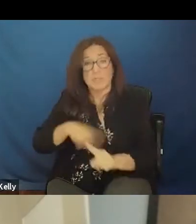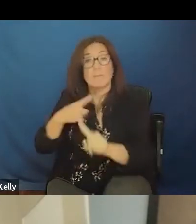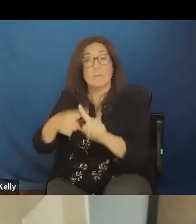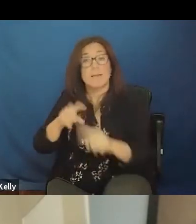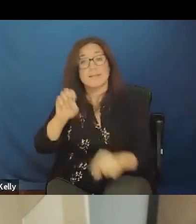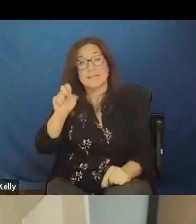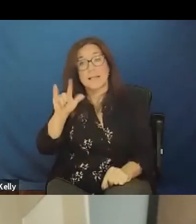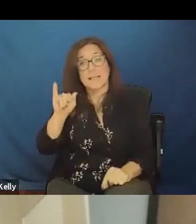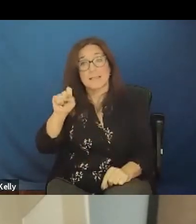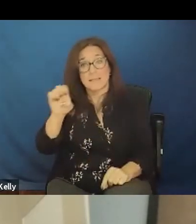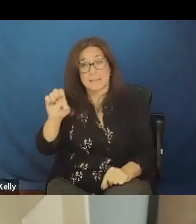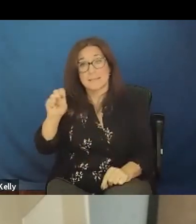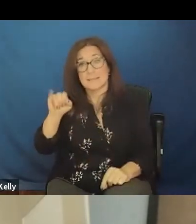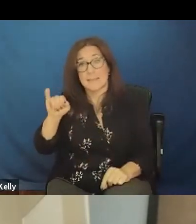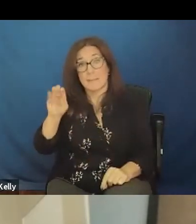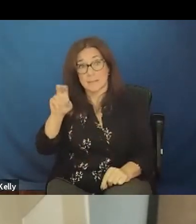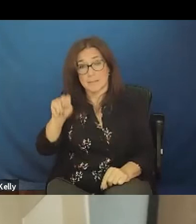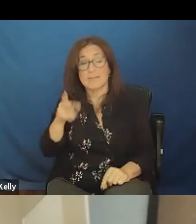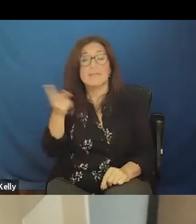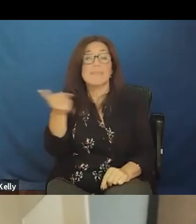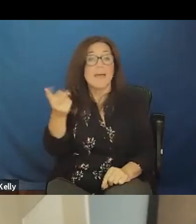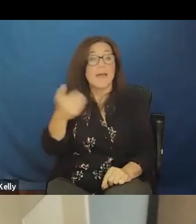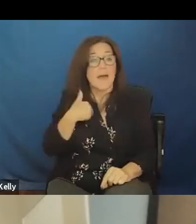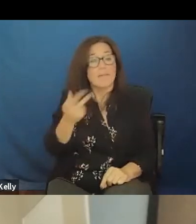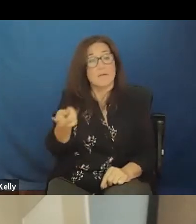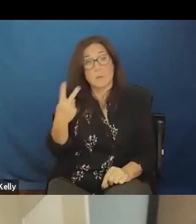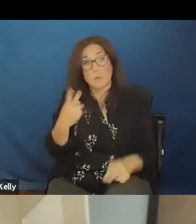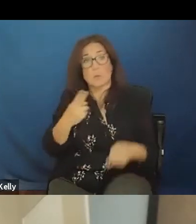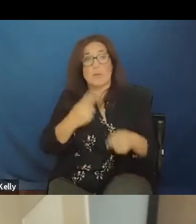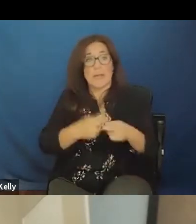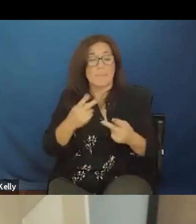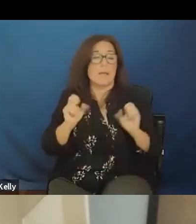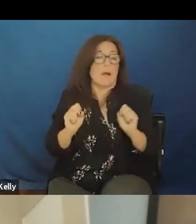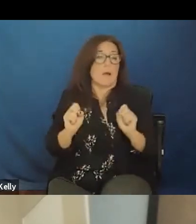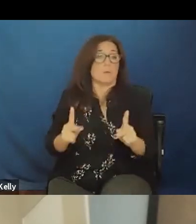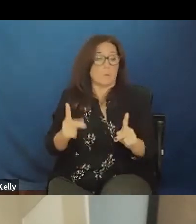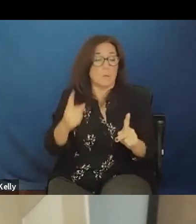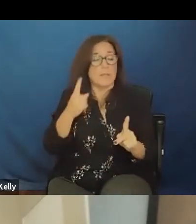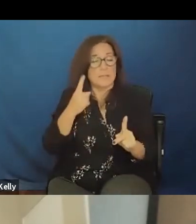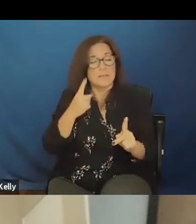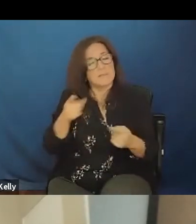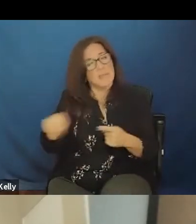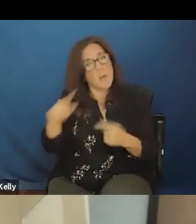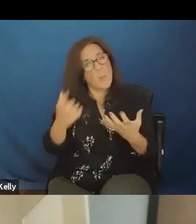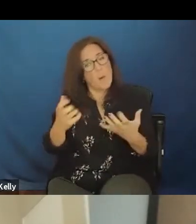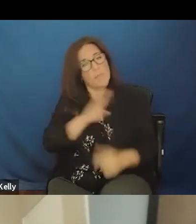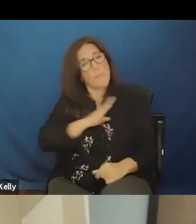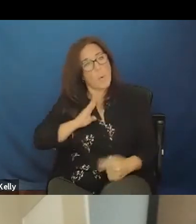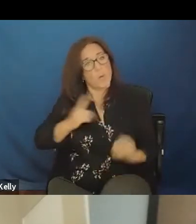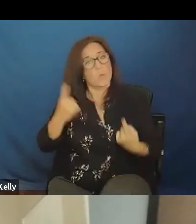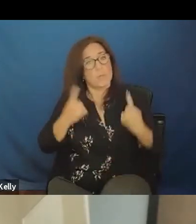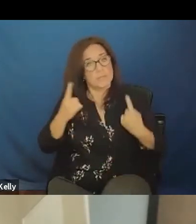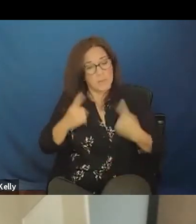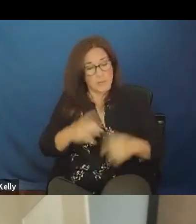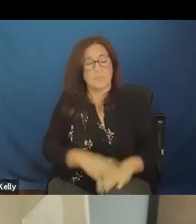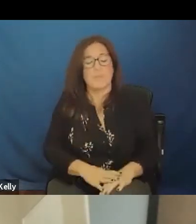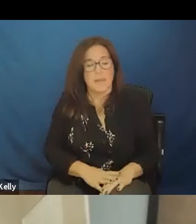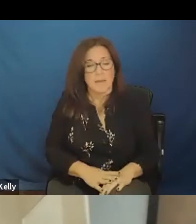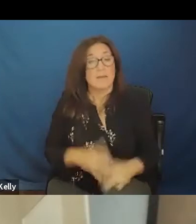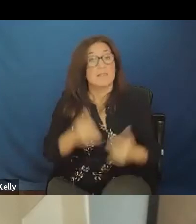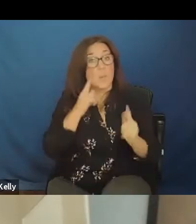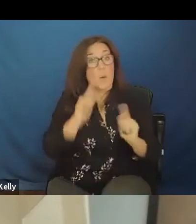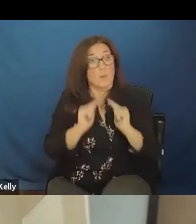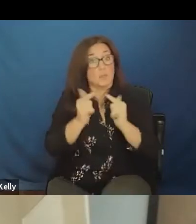us with two naming opportunities that they would like the board to consider approving. And with that, I would like to turn it over to Ms. Jacobs for